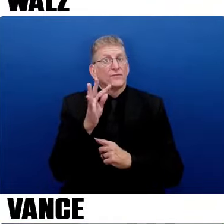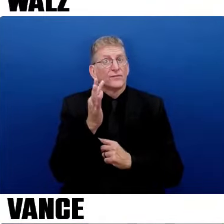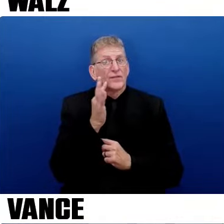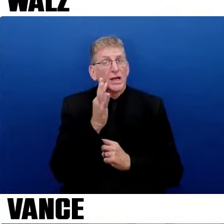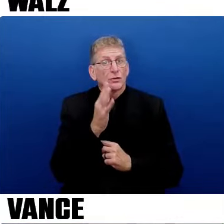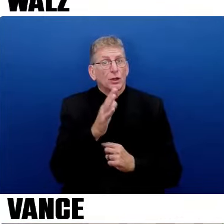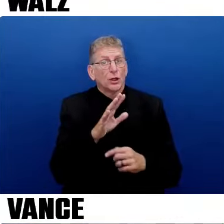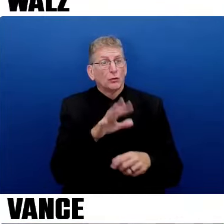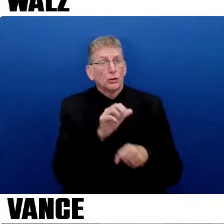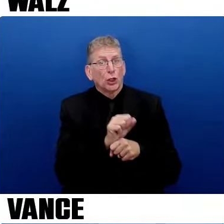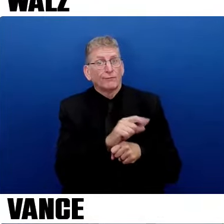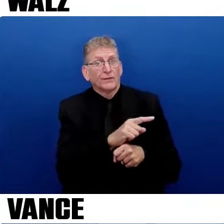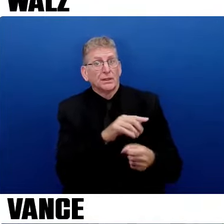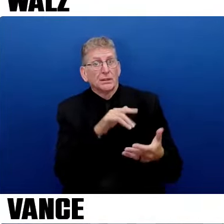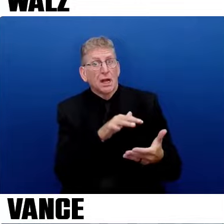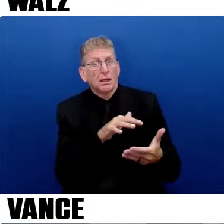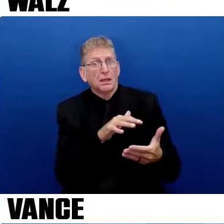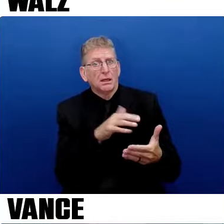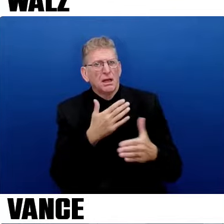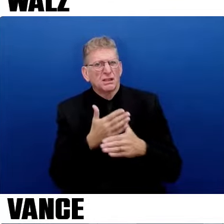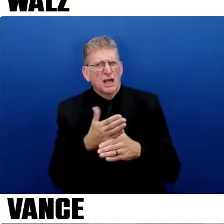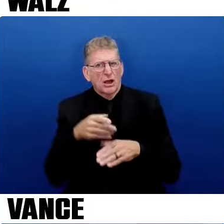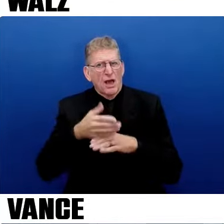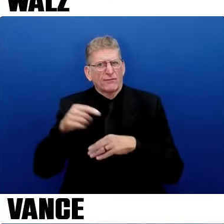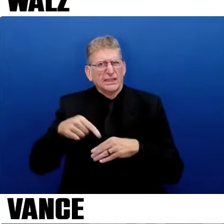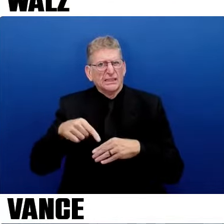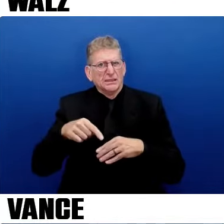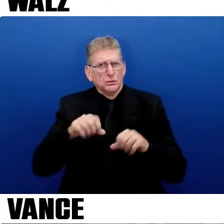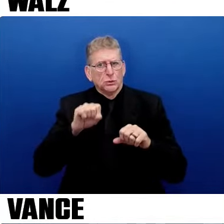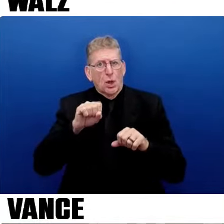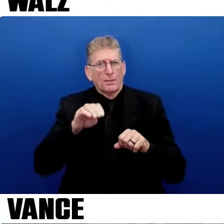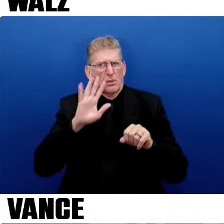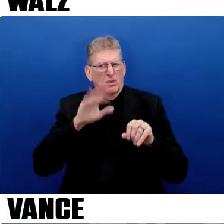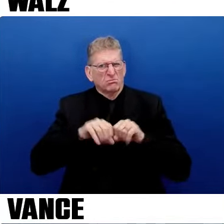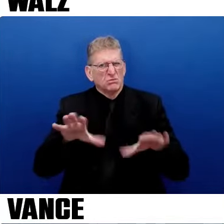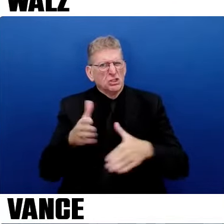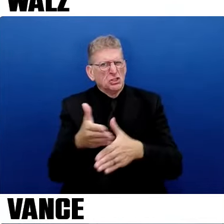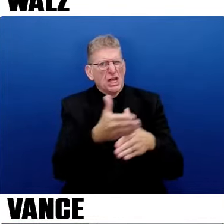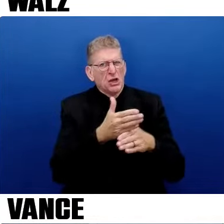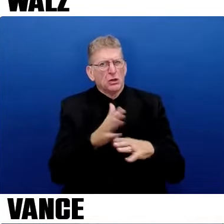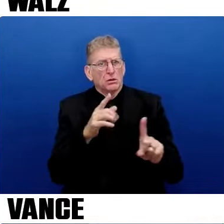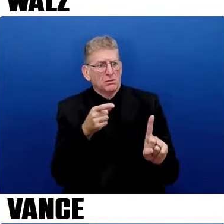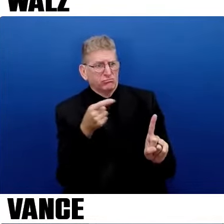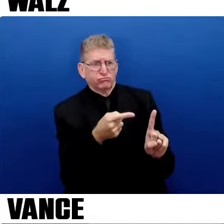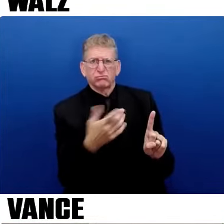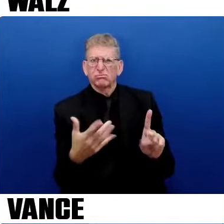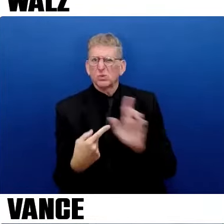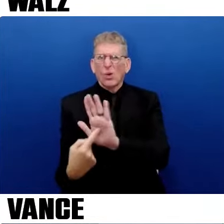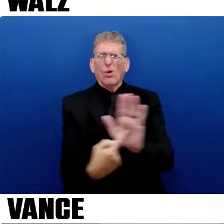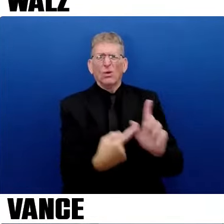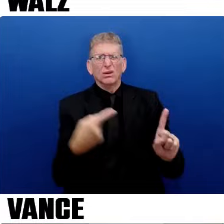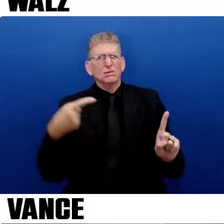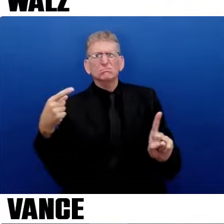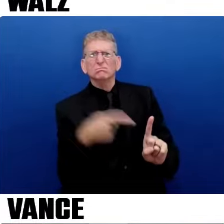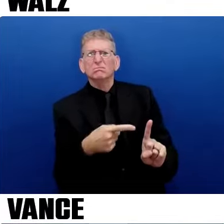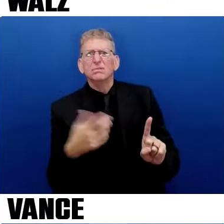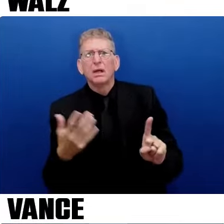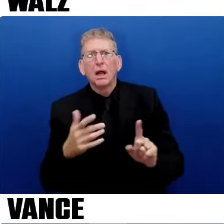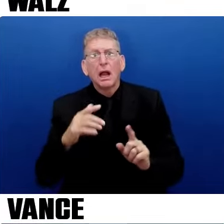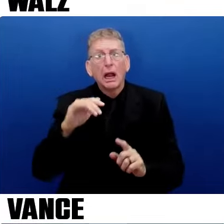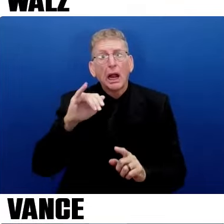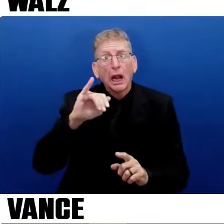media, actually, that really drills down on the connection between increased levels of migration, especially illegal immigration, and higher housing prices. Now,